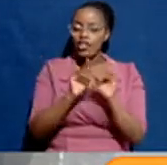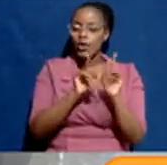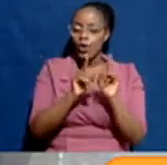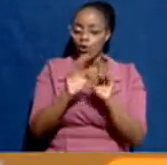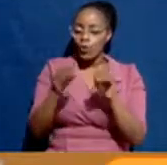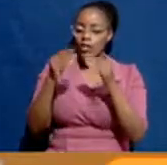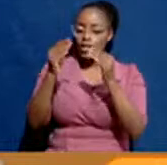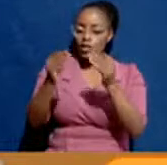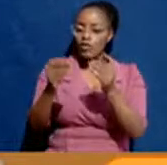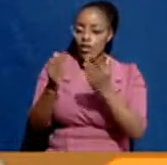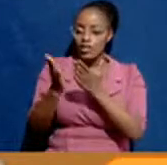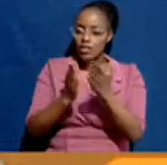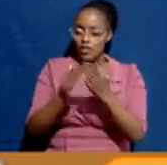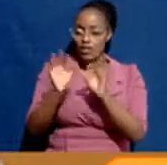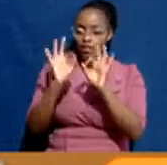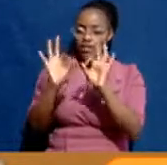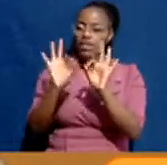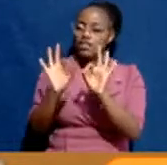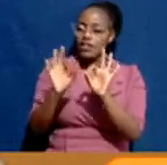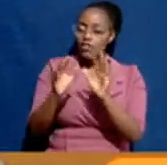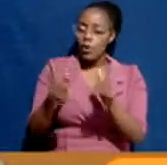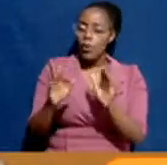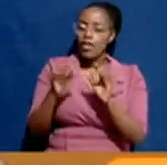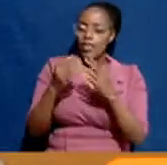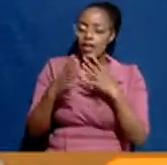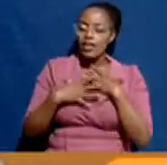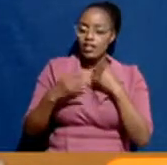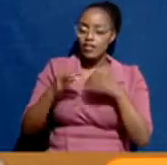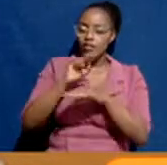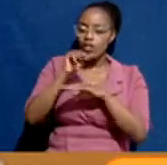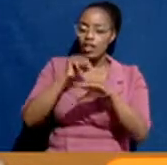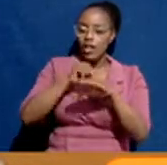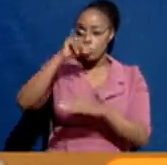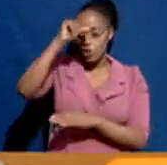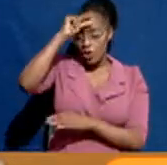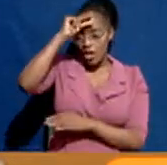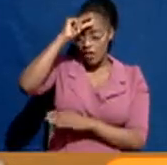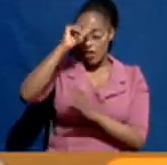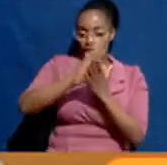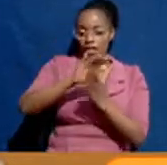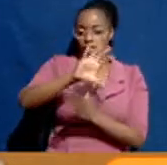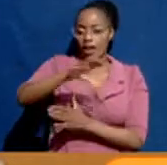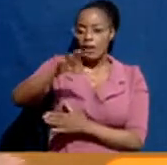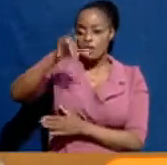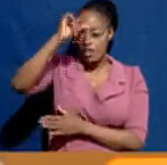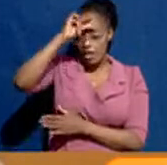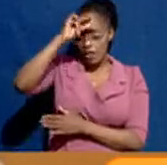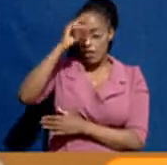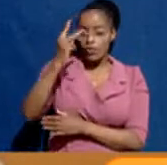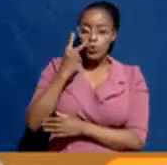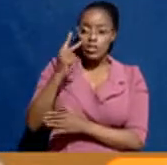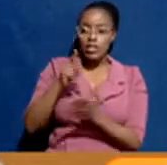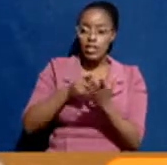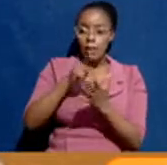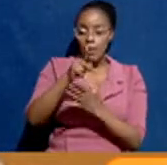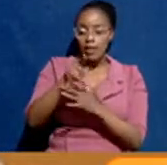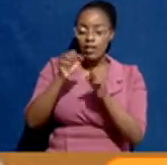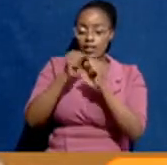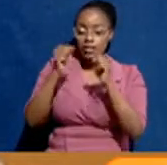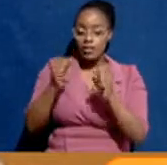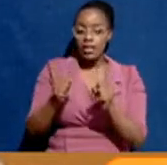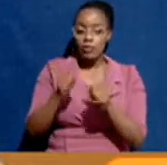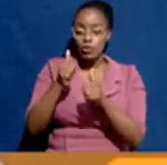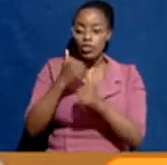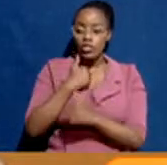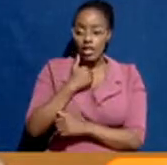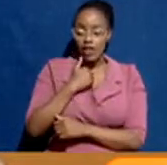serves effectively the interests of the national government and the county government. Okay. You look at the payment system, for example,